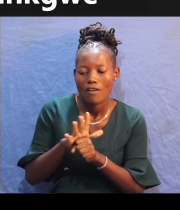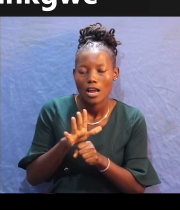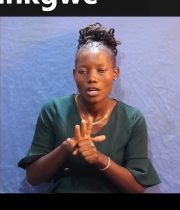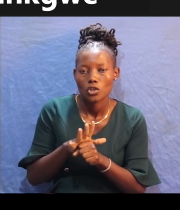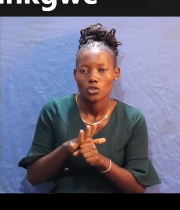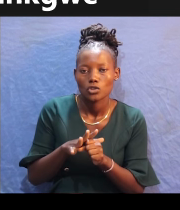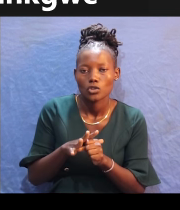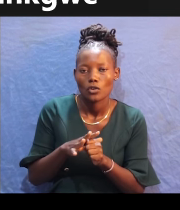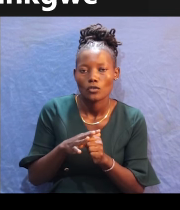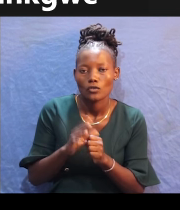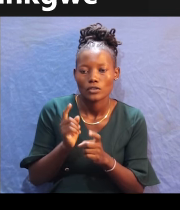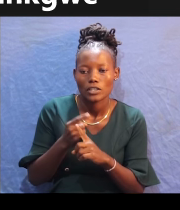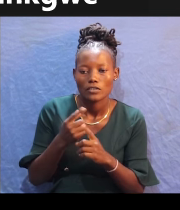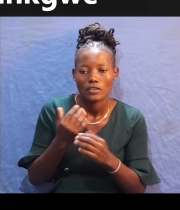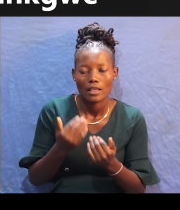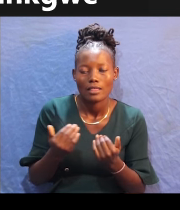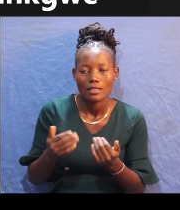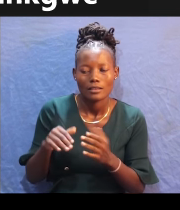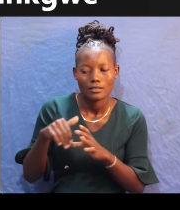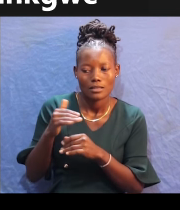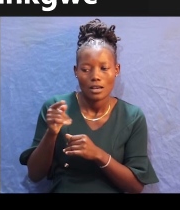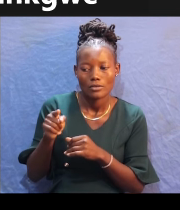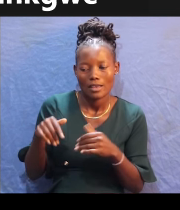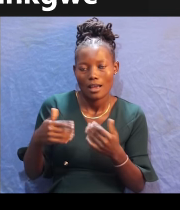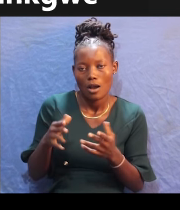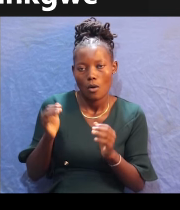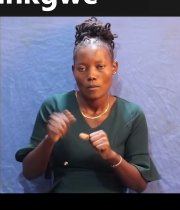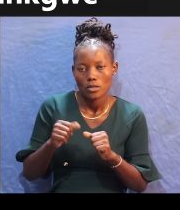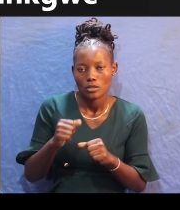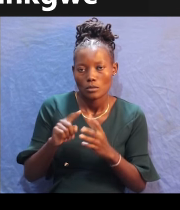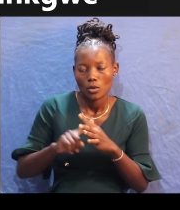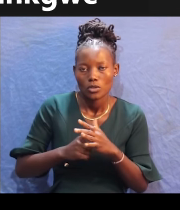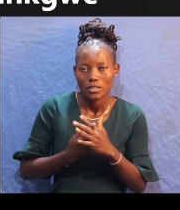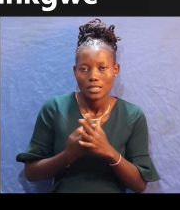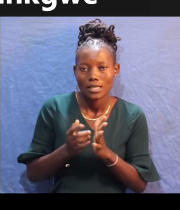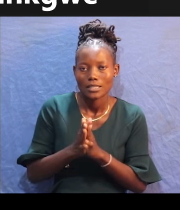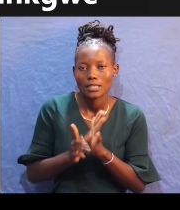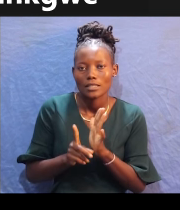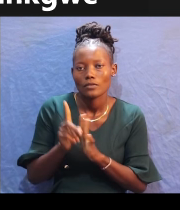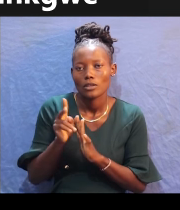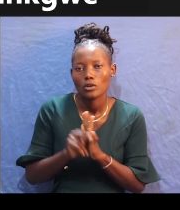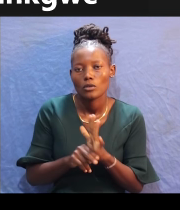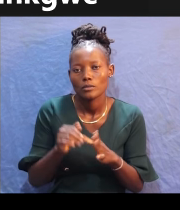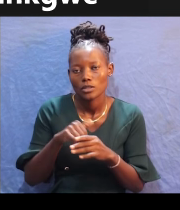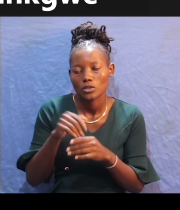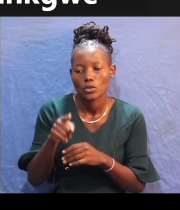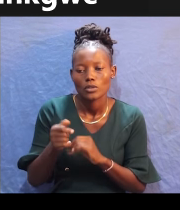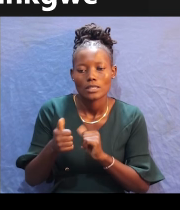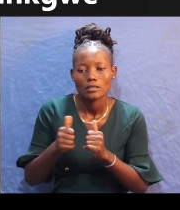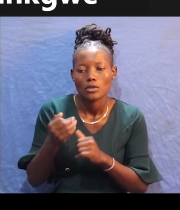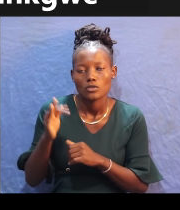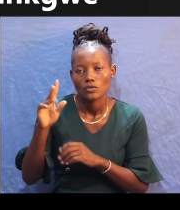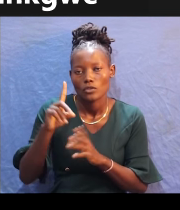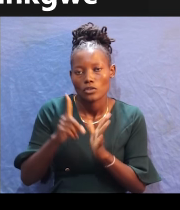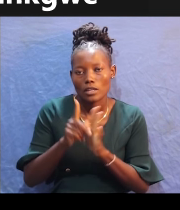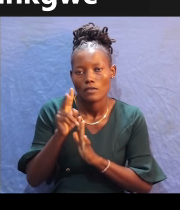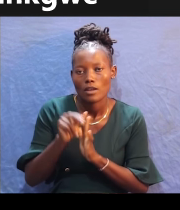tools that are out there. So how you can start and how you can develop into this sport for development